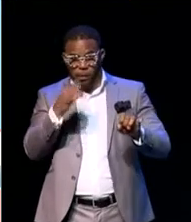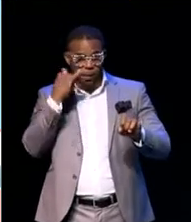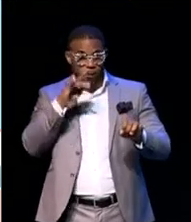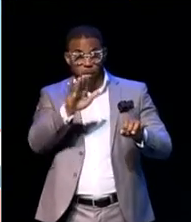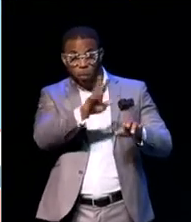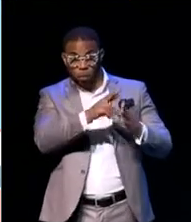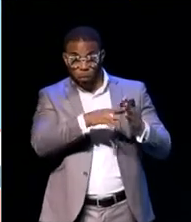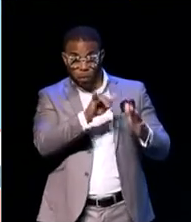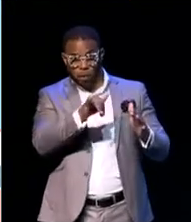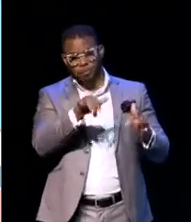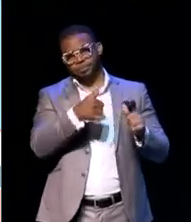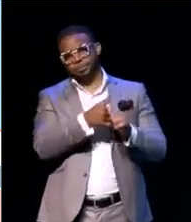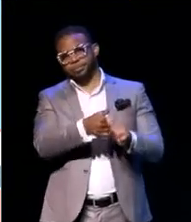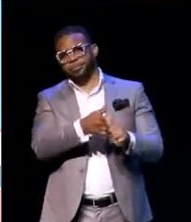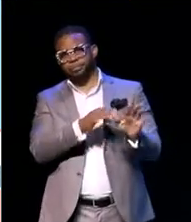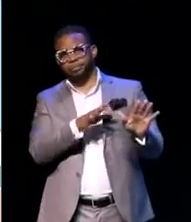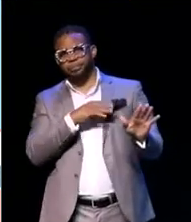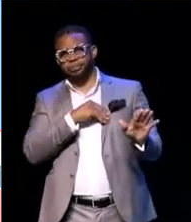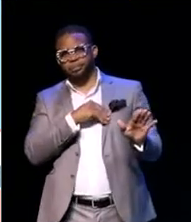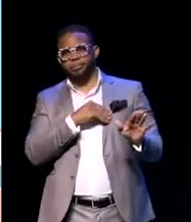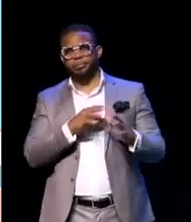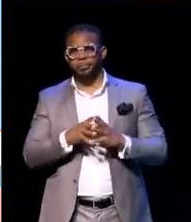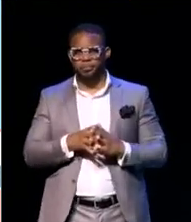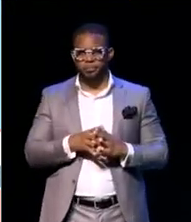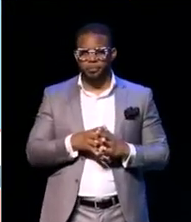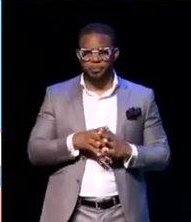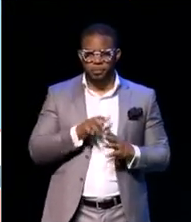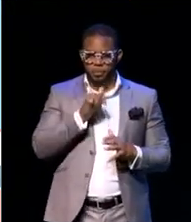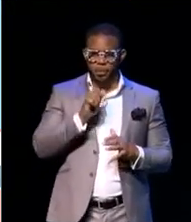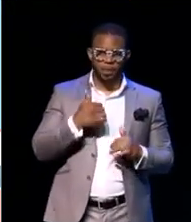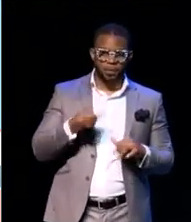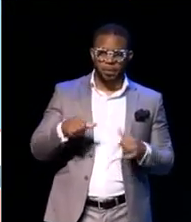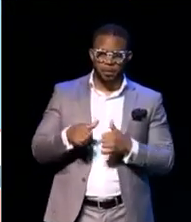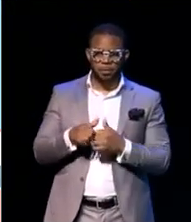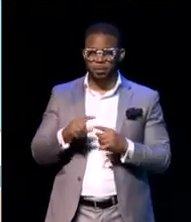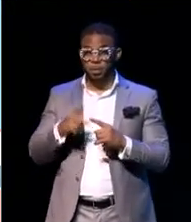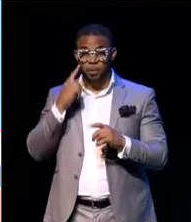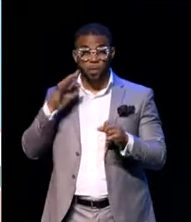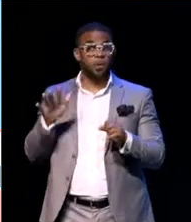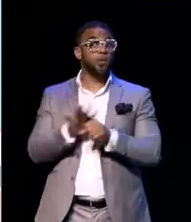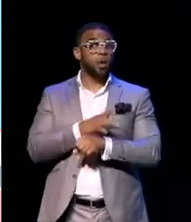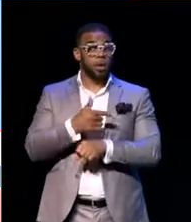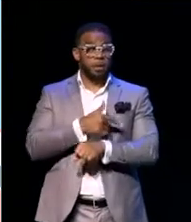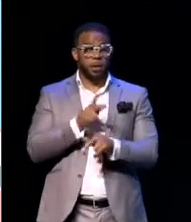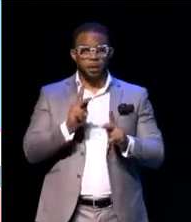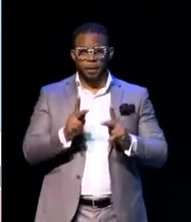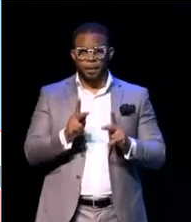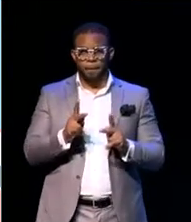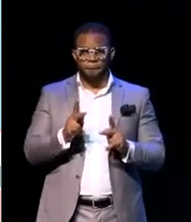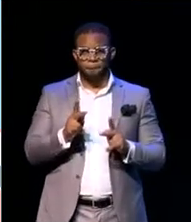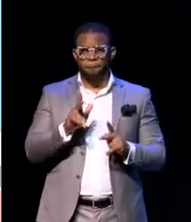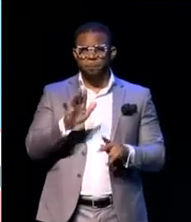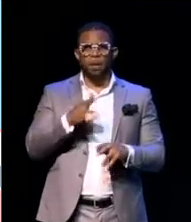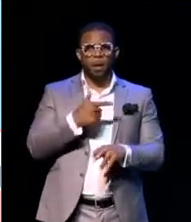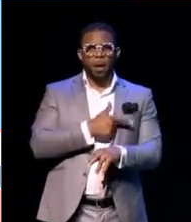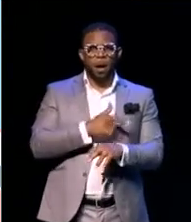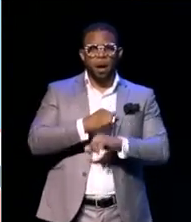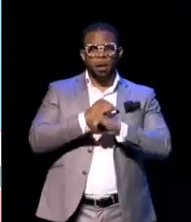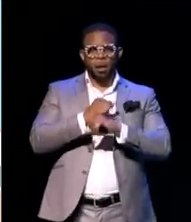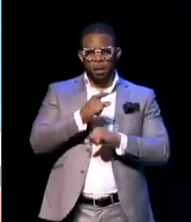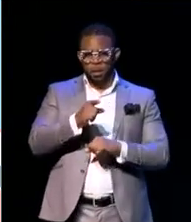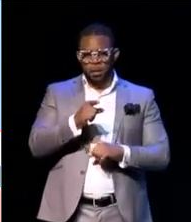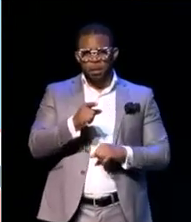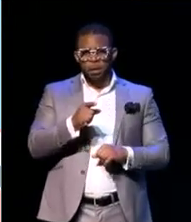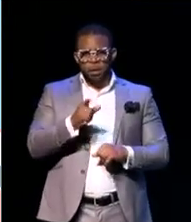if their rules are that, you want to make sure you're adhering to them and not having any challenges. But for fully vaccinated people, your vaccine is